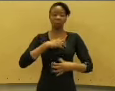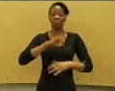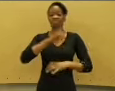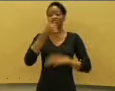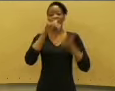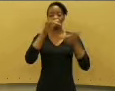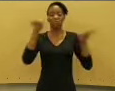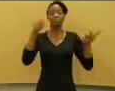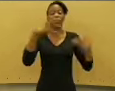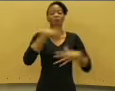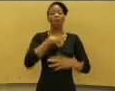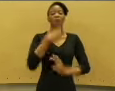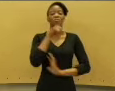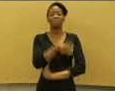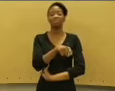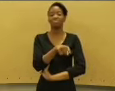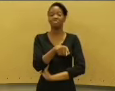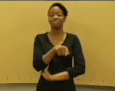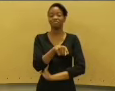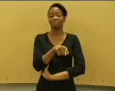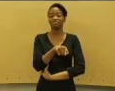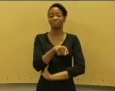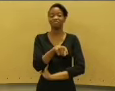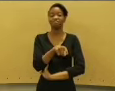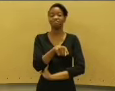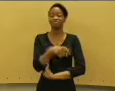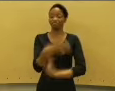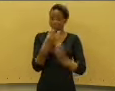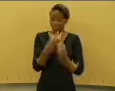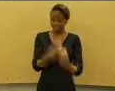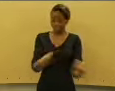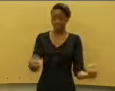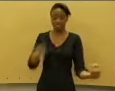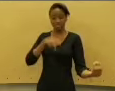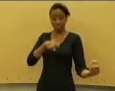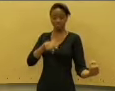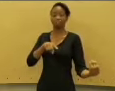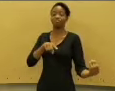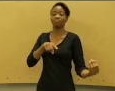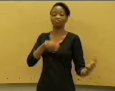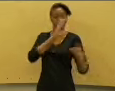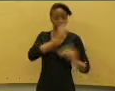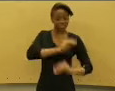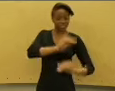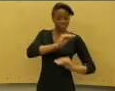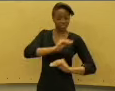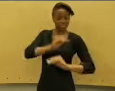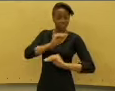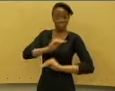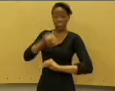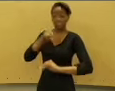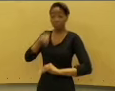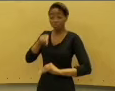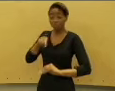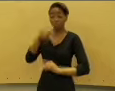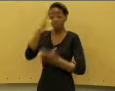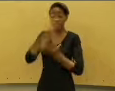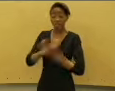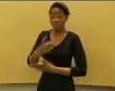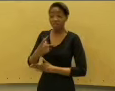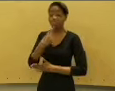to ourselves, we have to start with the children, because when we teach our children that you have the right to say no,